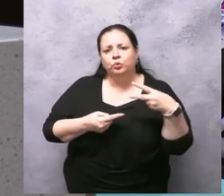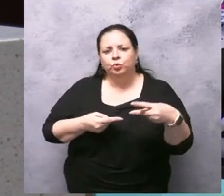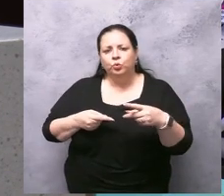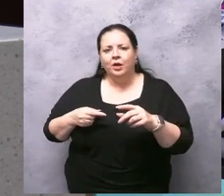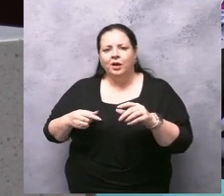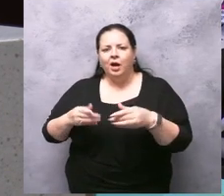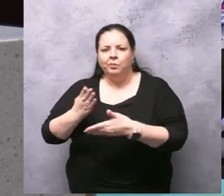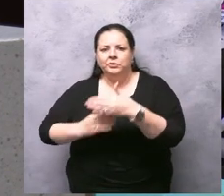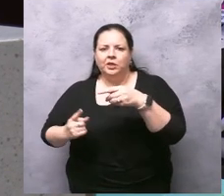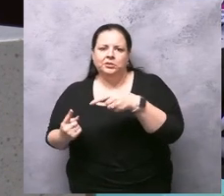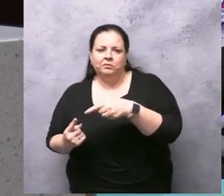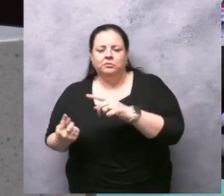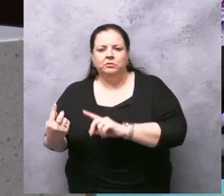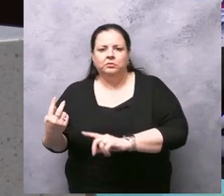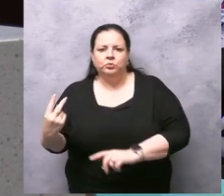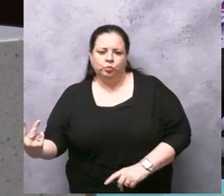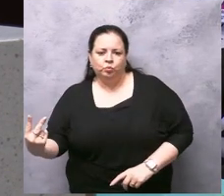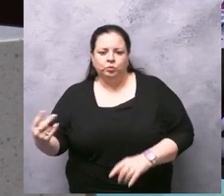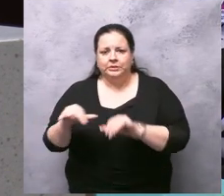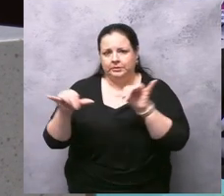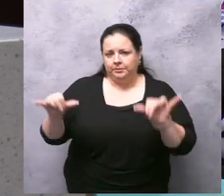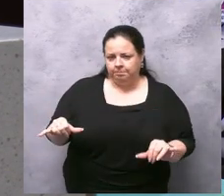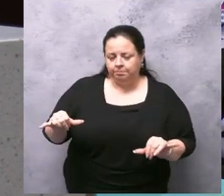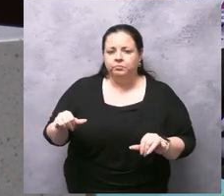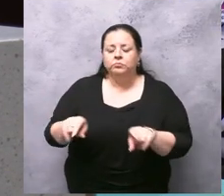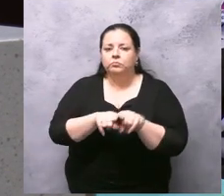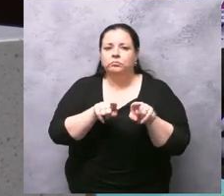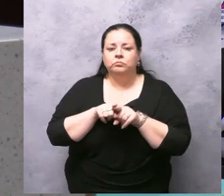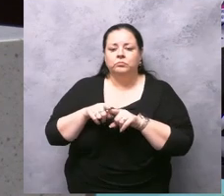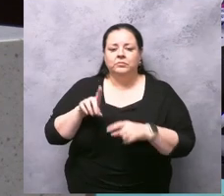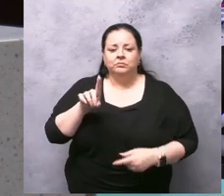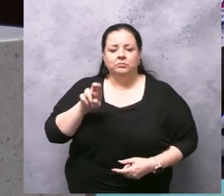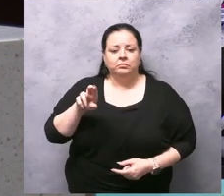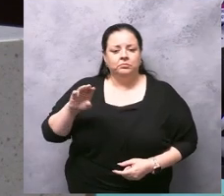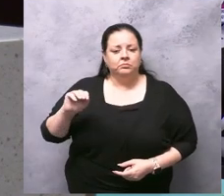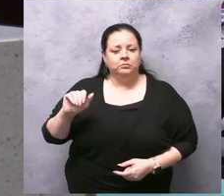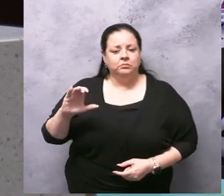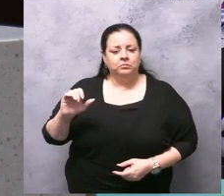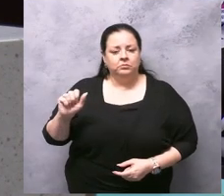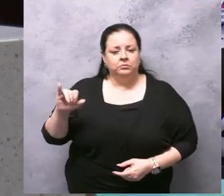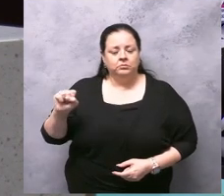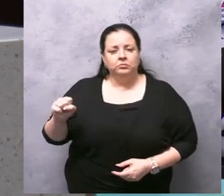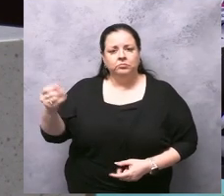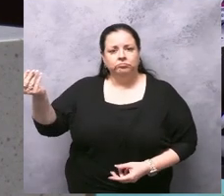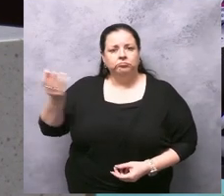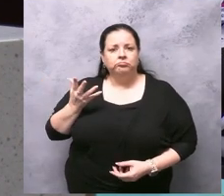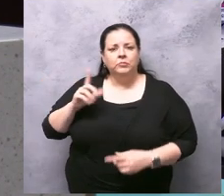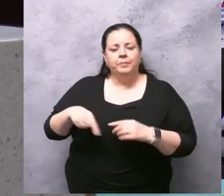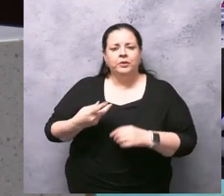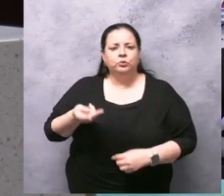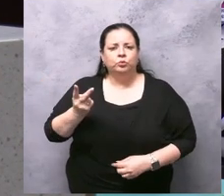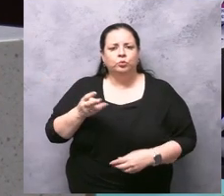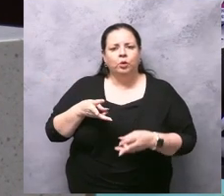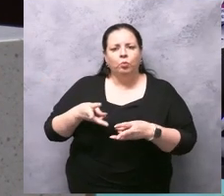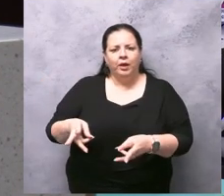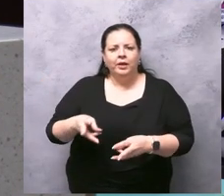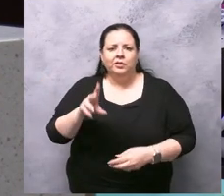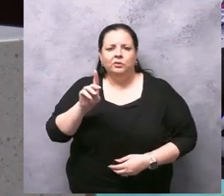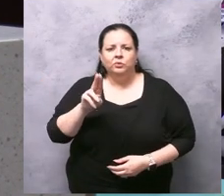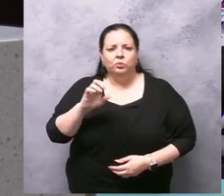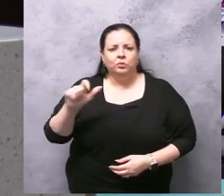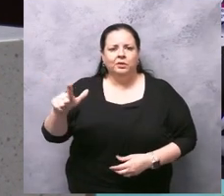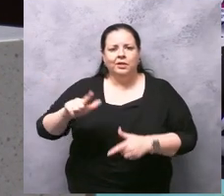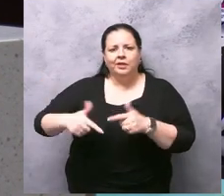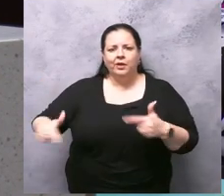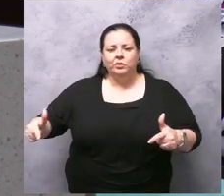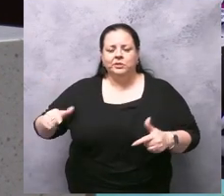board monitoring system. And that also, Dr. Macias also introduced the two-way dual language pilot program.